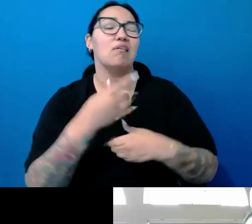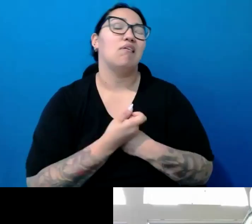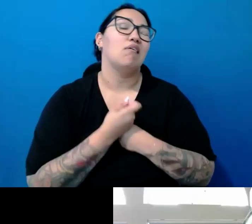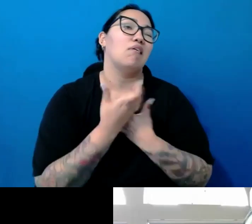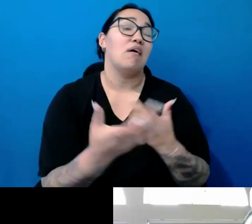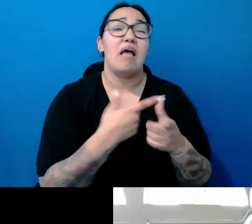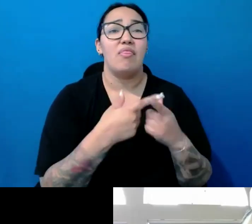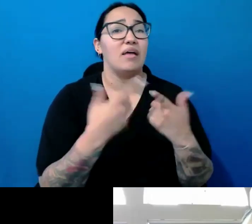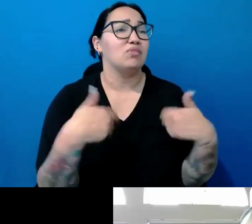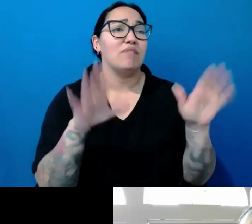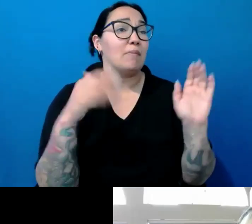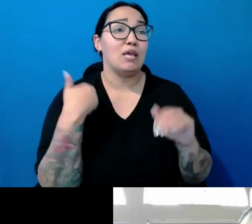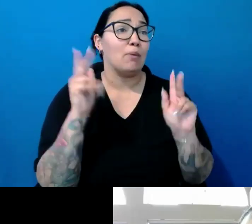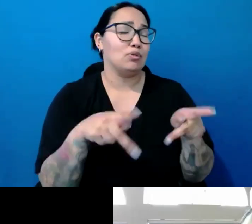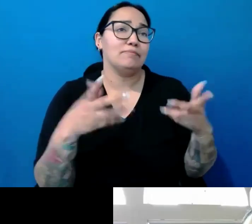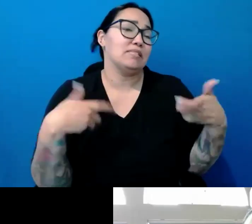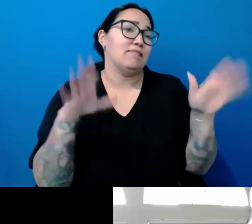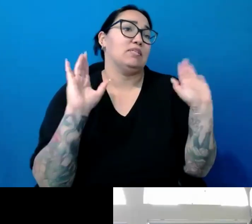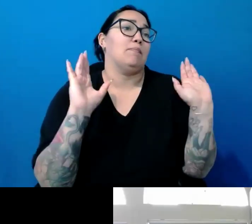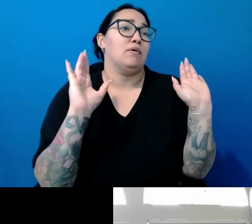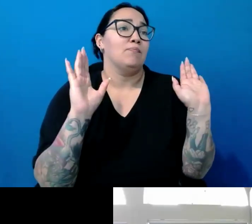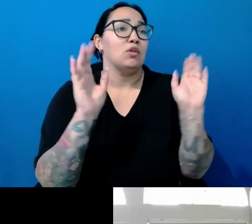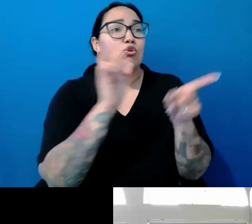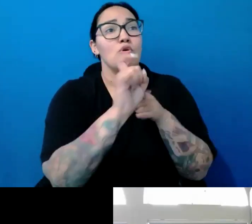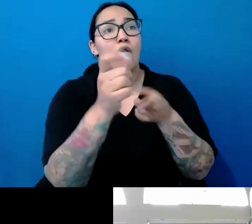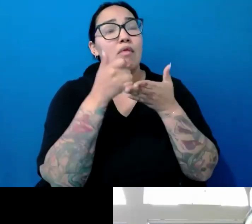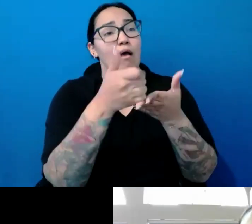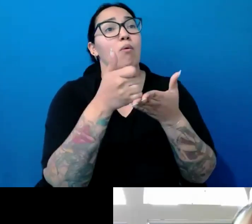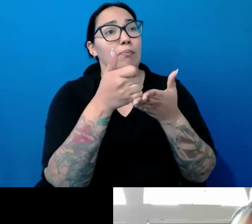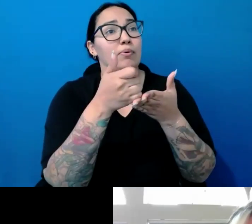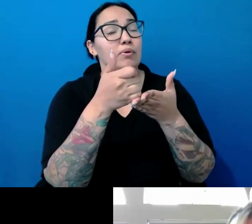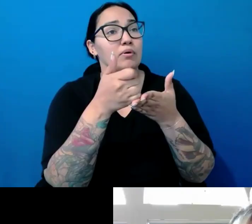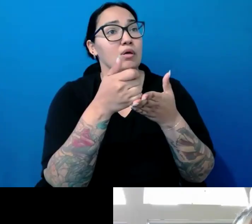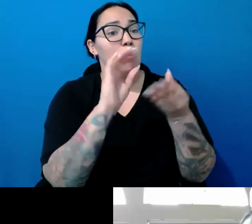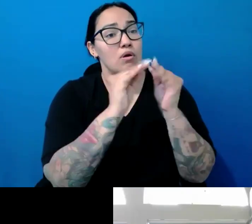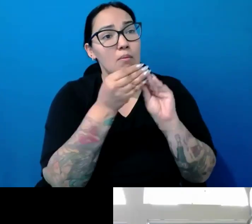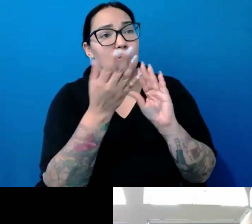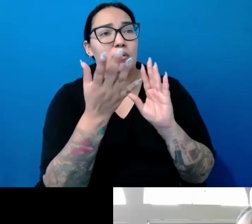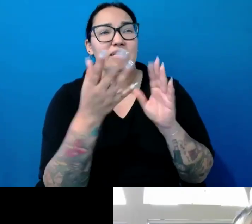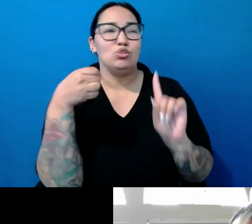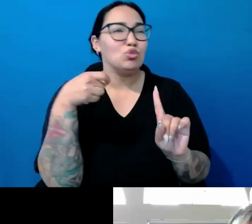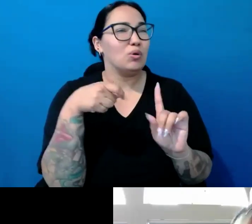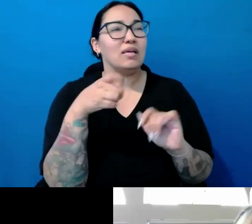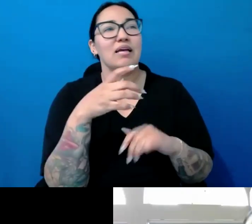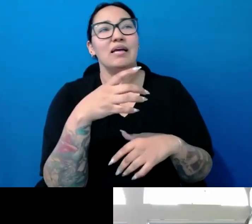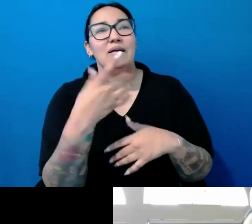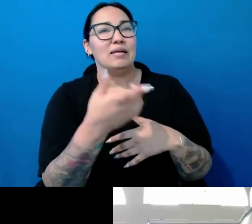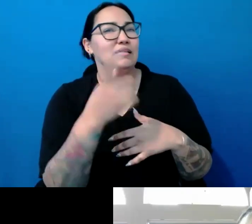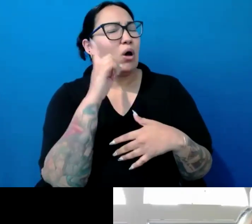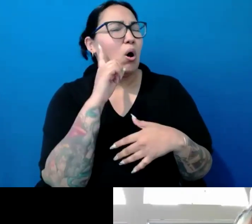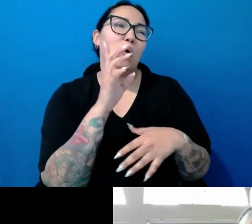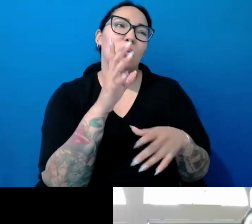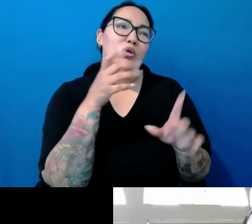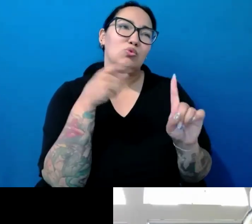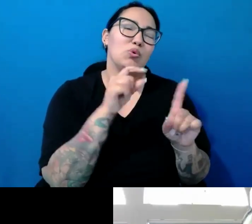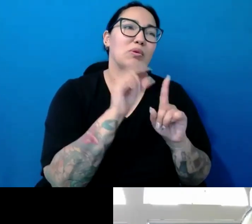right? A young person gives up. You call the helpline and it's triggering. They use wording that I don't think you're ready yet for help. Are you really